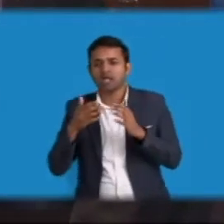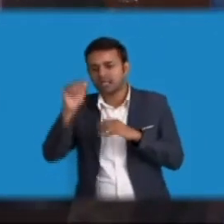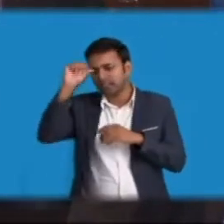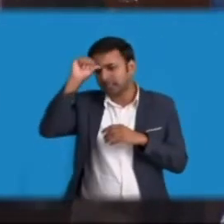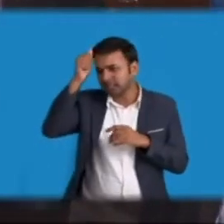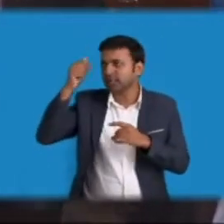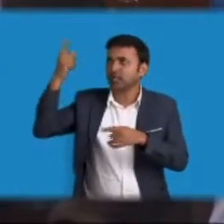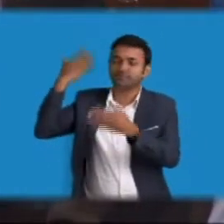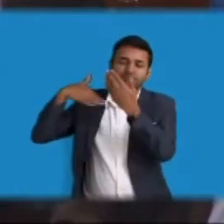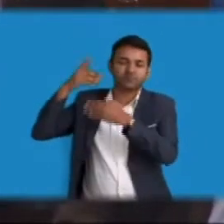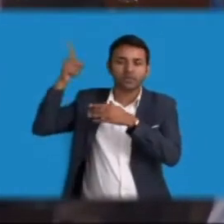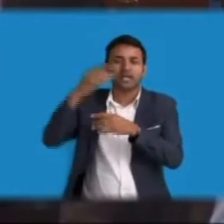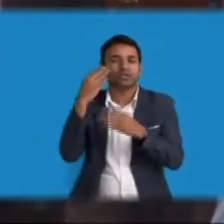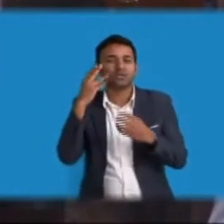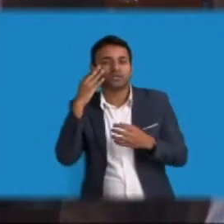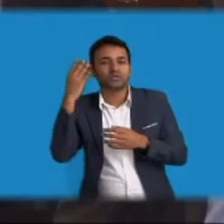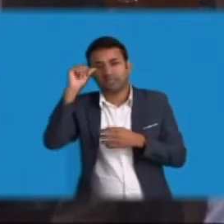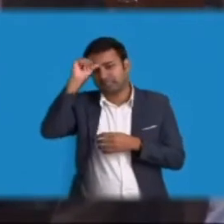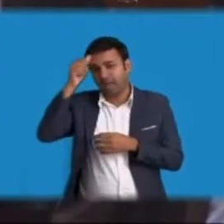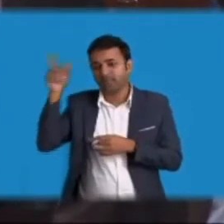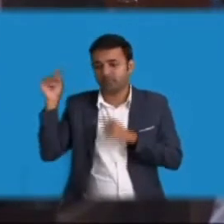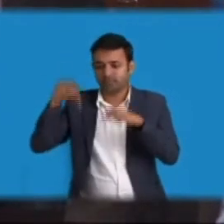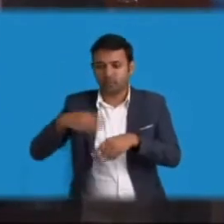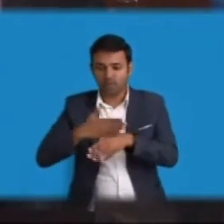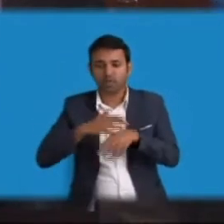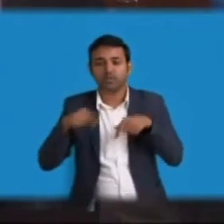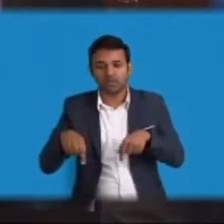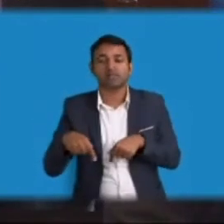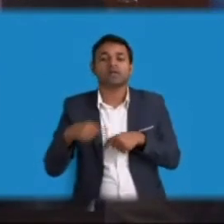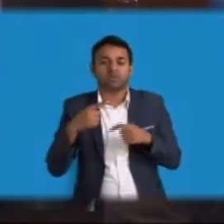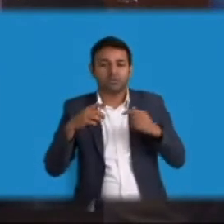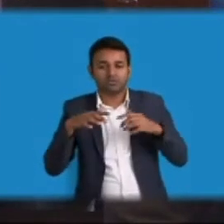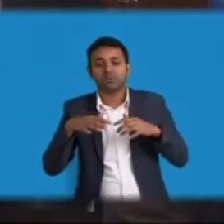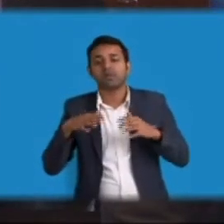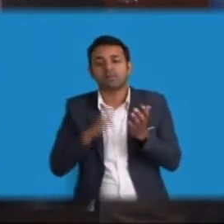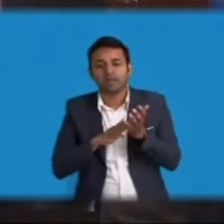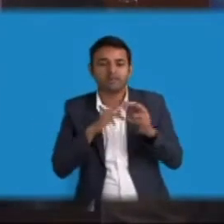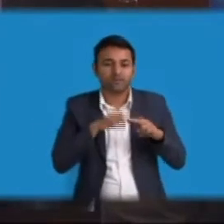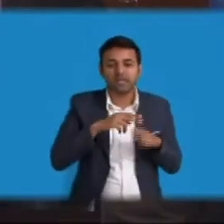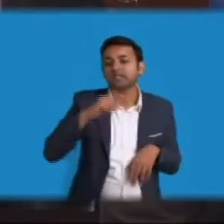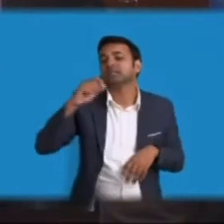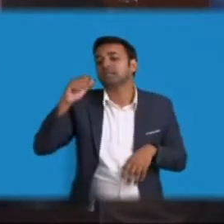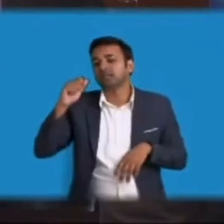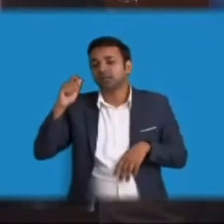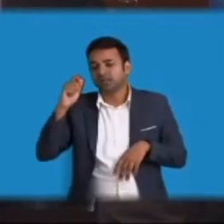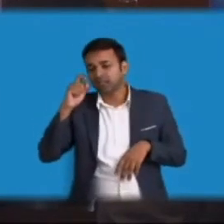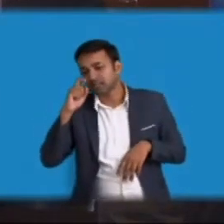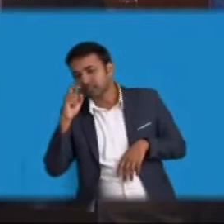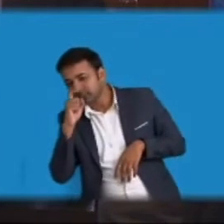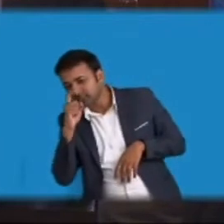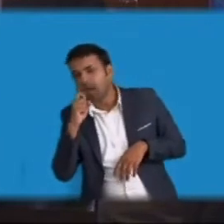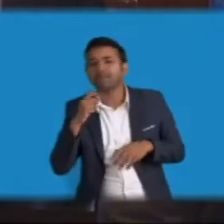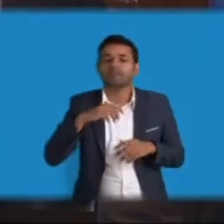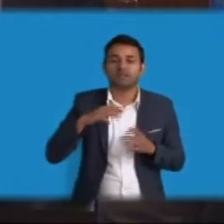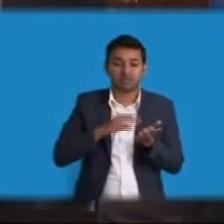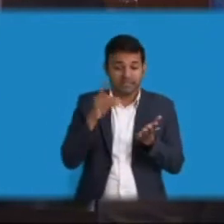celebration in the centers. By hosting the mothers, wives, daughters, and sisters of Fiji and all Fijians on May 14, 2017,